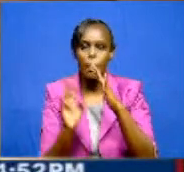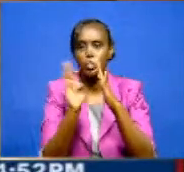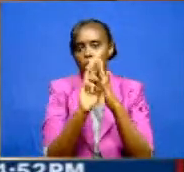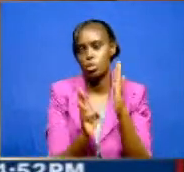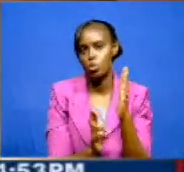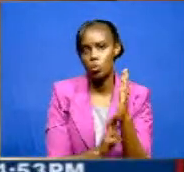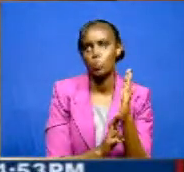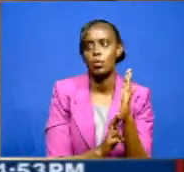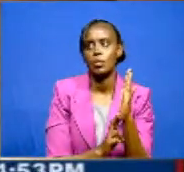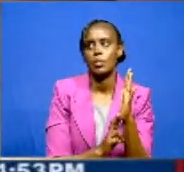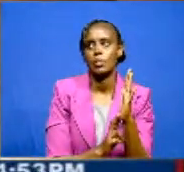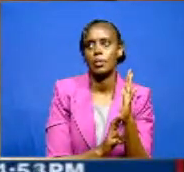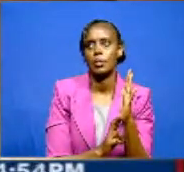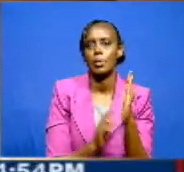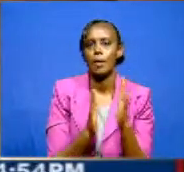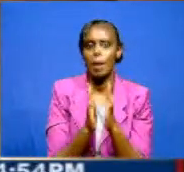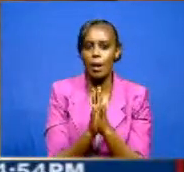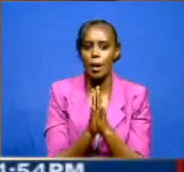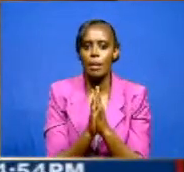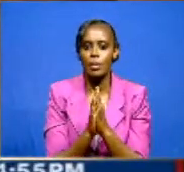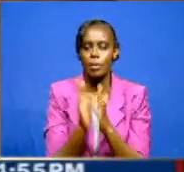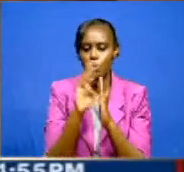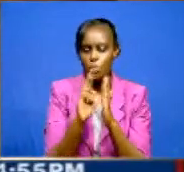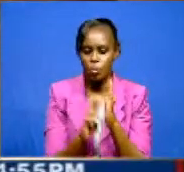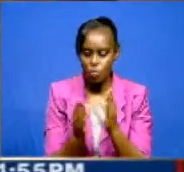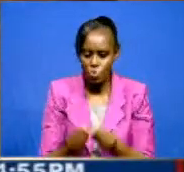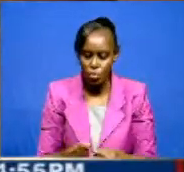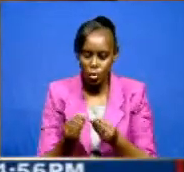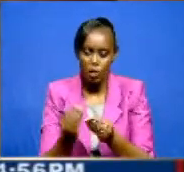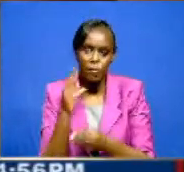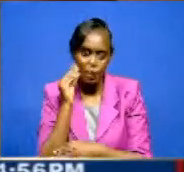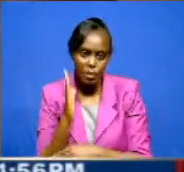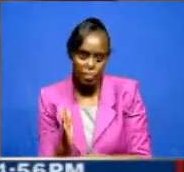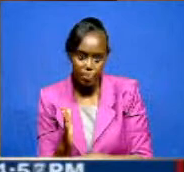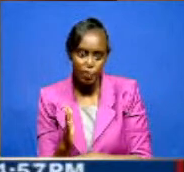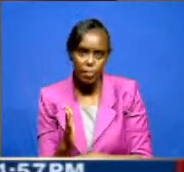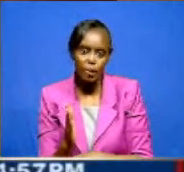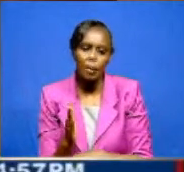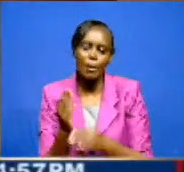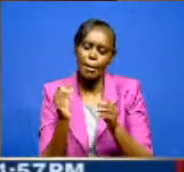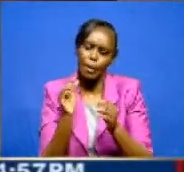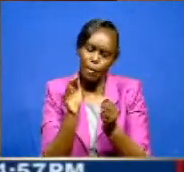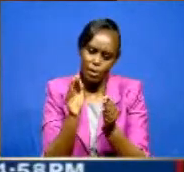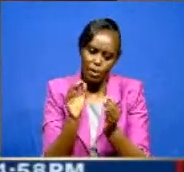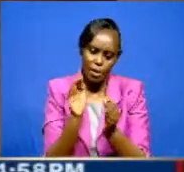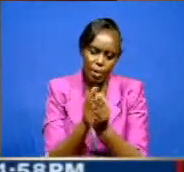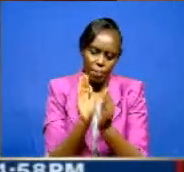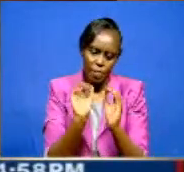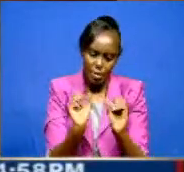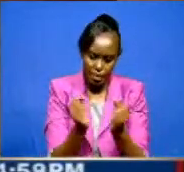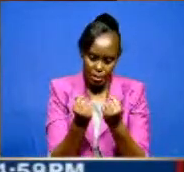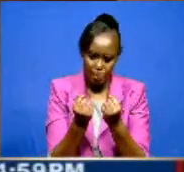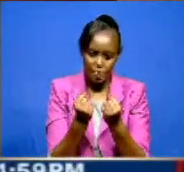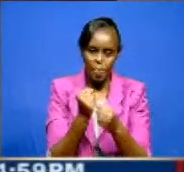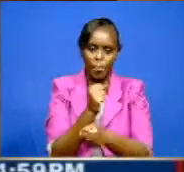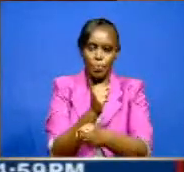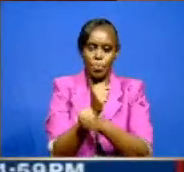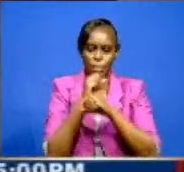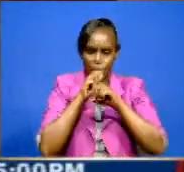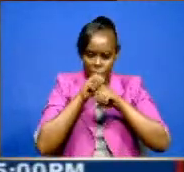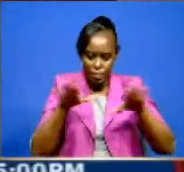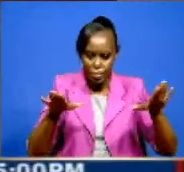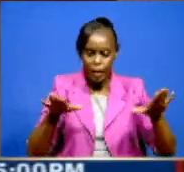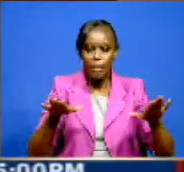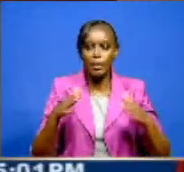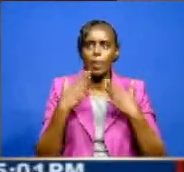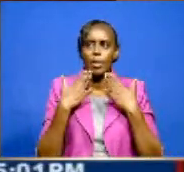Health protocols and to the guidelines issued by the Speaker on keeping safe and preventing the spread of the pandemic. Mr. Speaker,